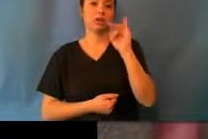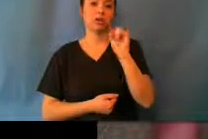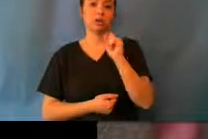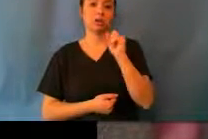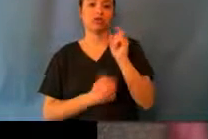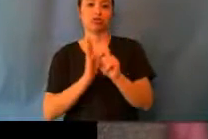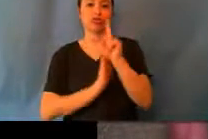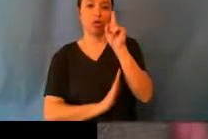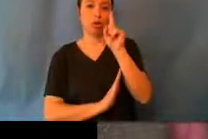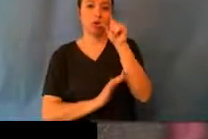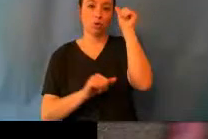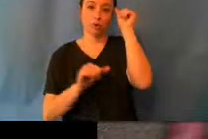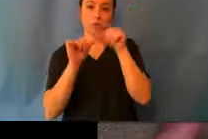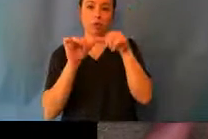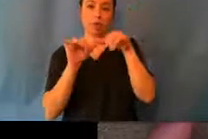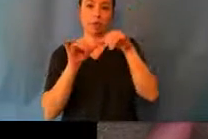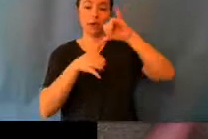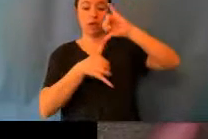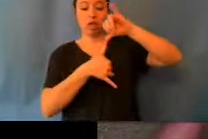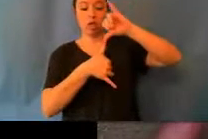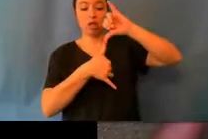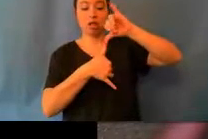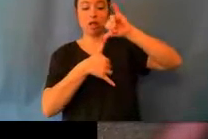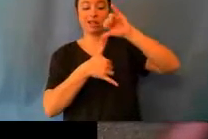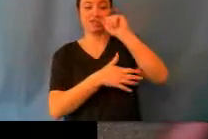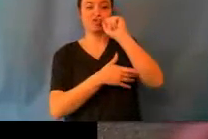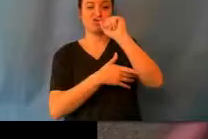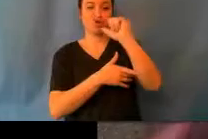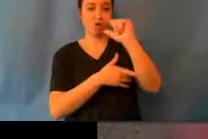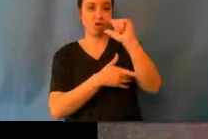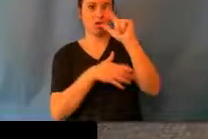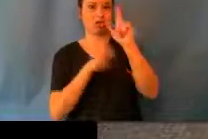tall. Remember, when we measure length up, that's how tall something is.